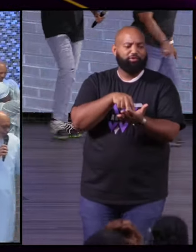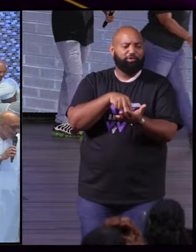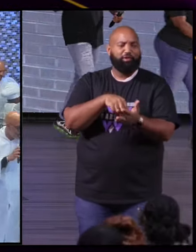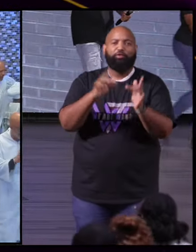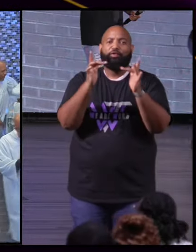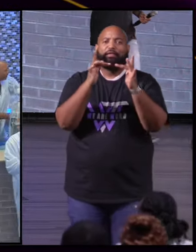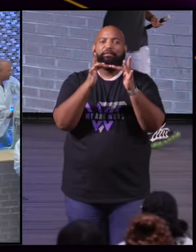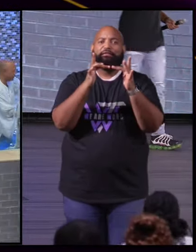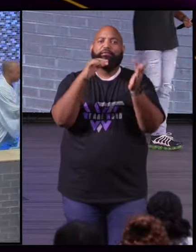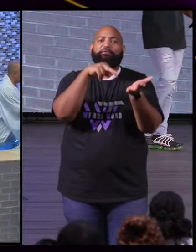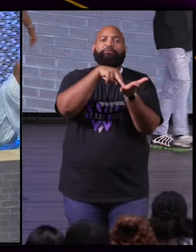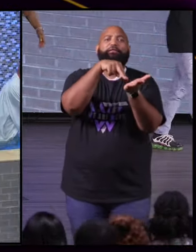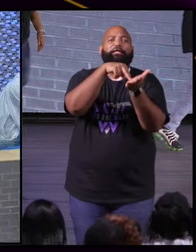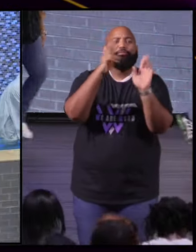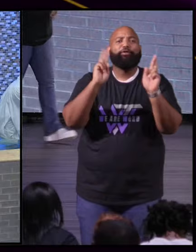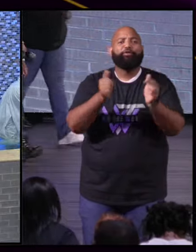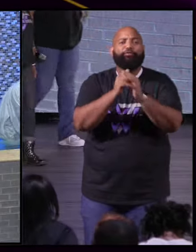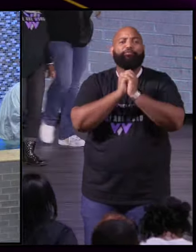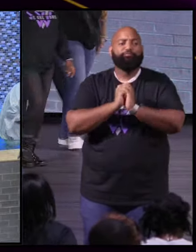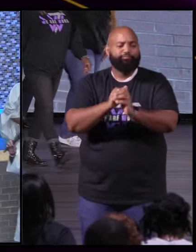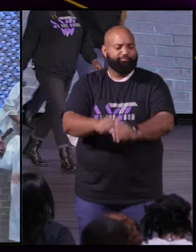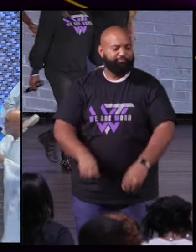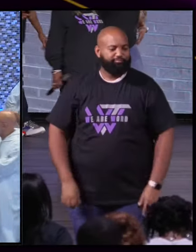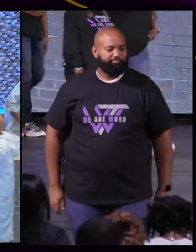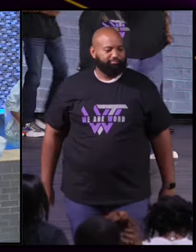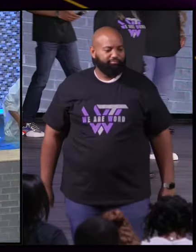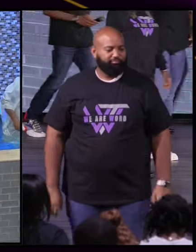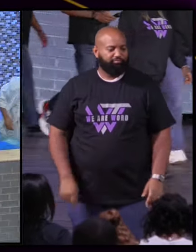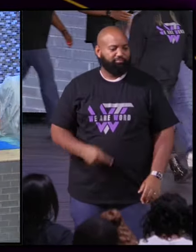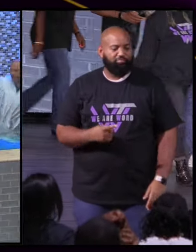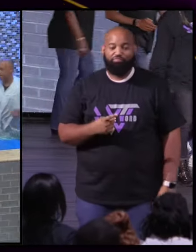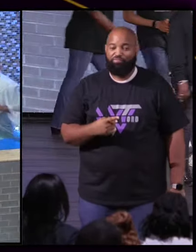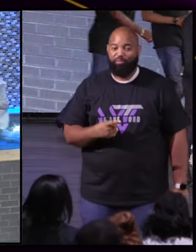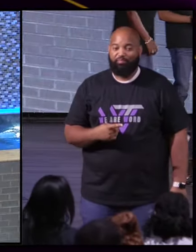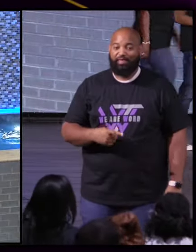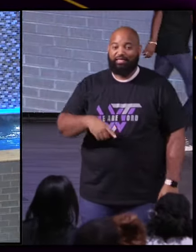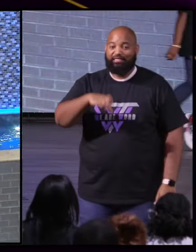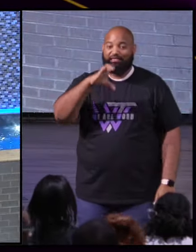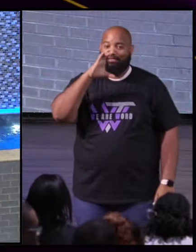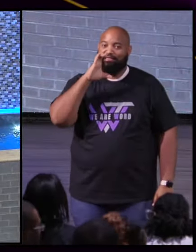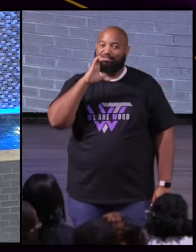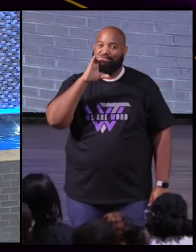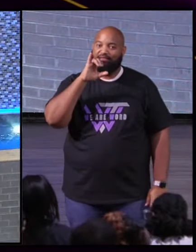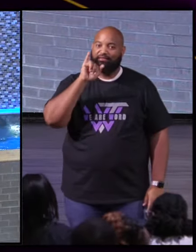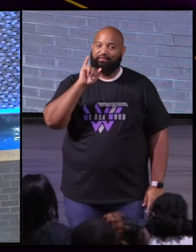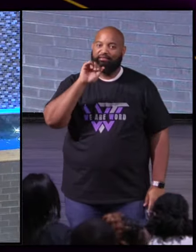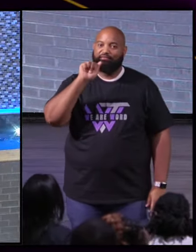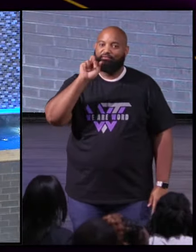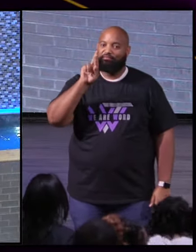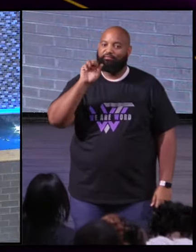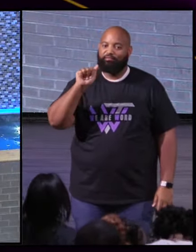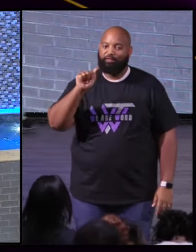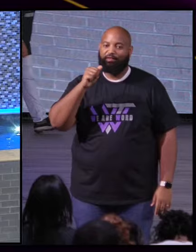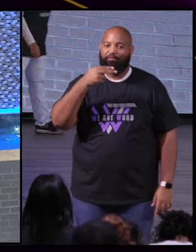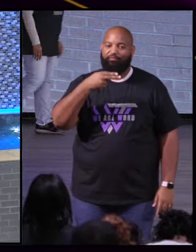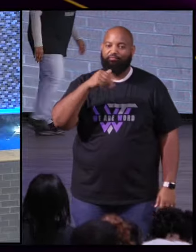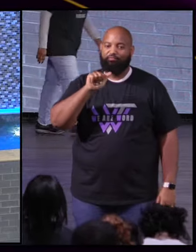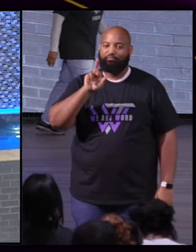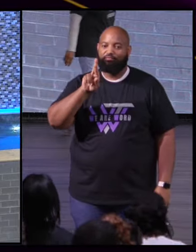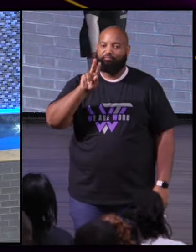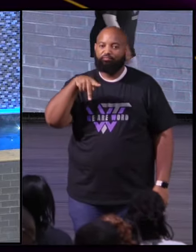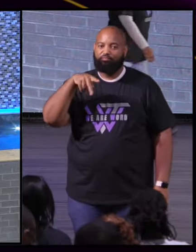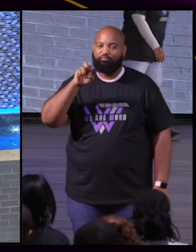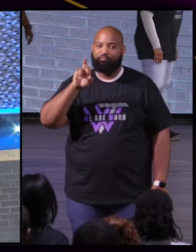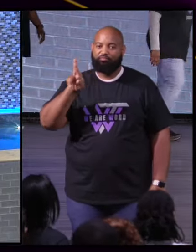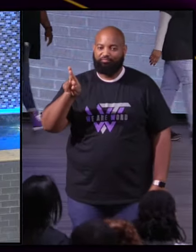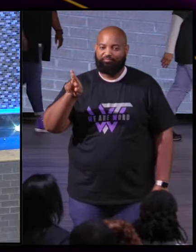East City campus, stand up. Y'all, this is Sister Sierra Harper. Come on, let's celebrate her. Hey,